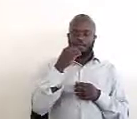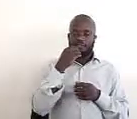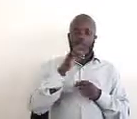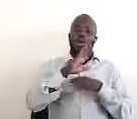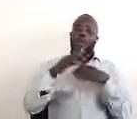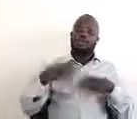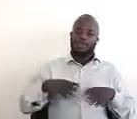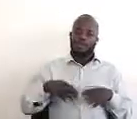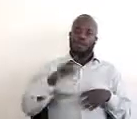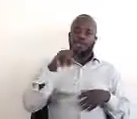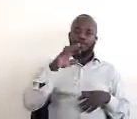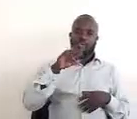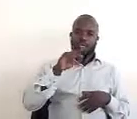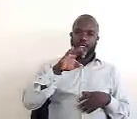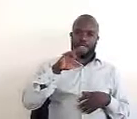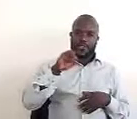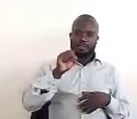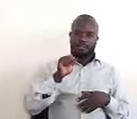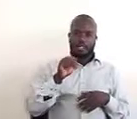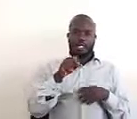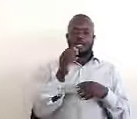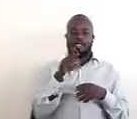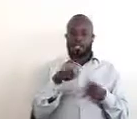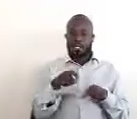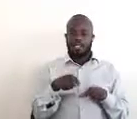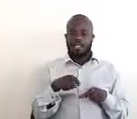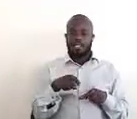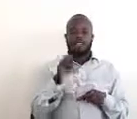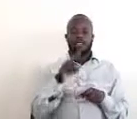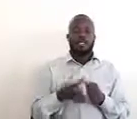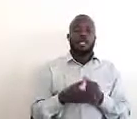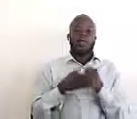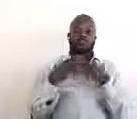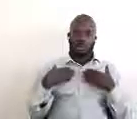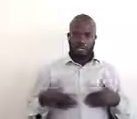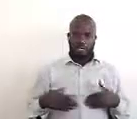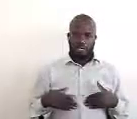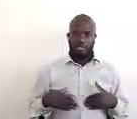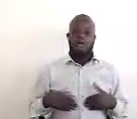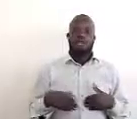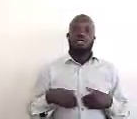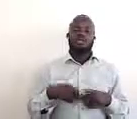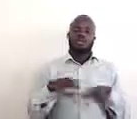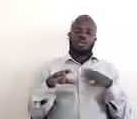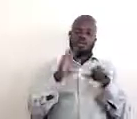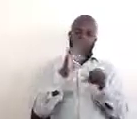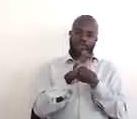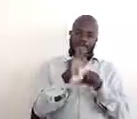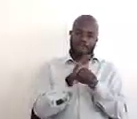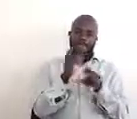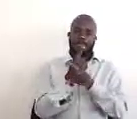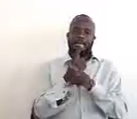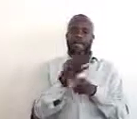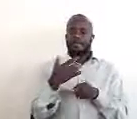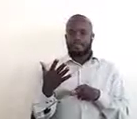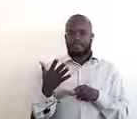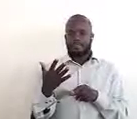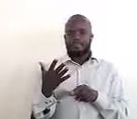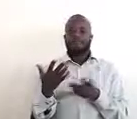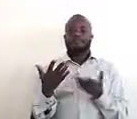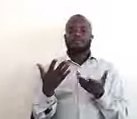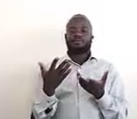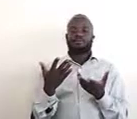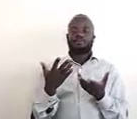Everybody needs protein, and protein helps the body do a lot of